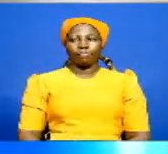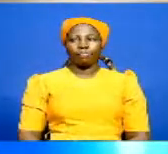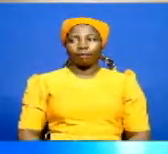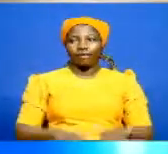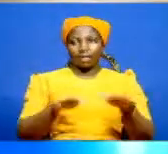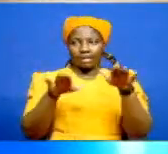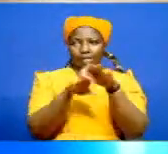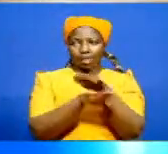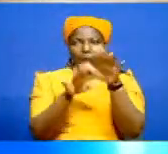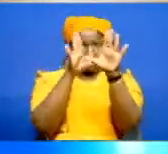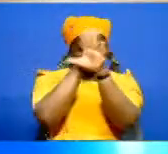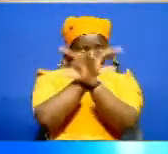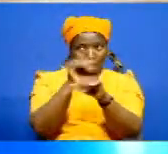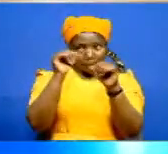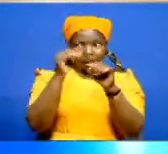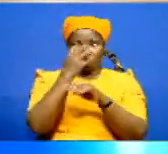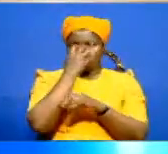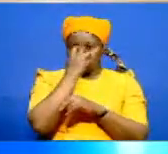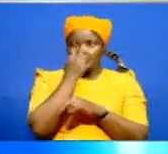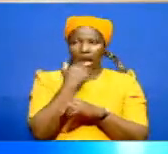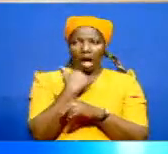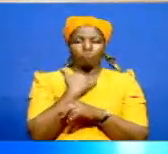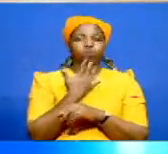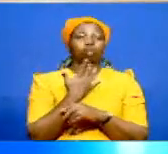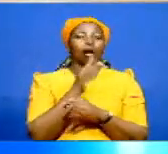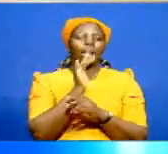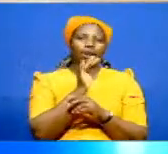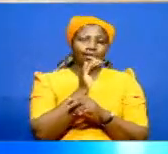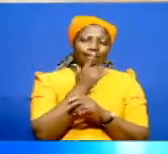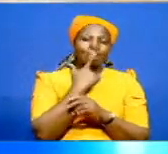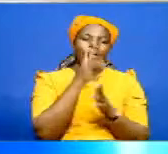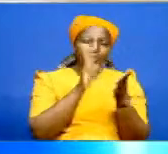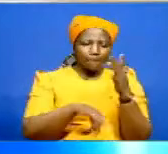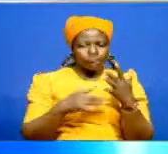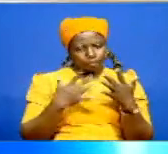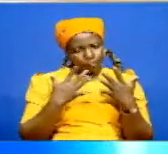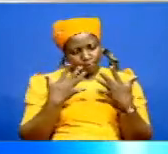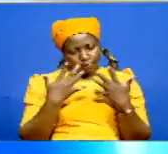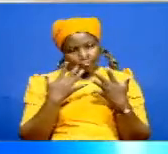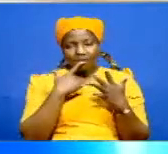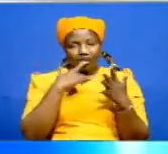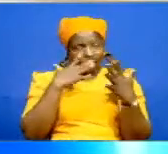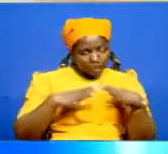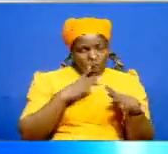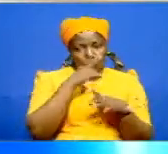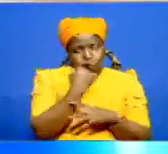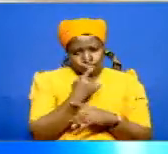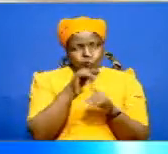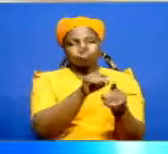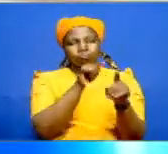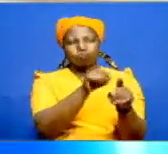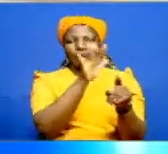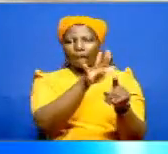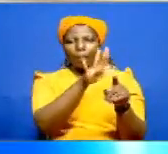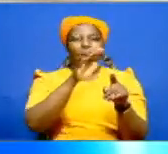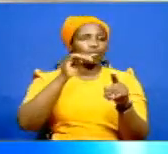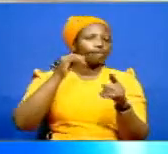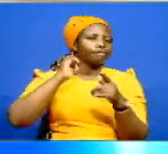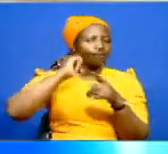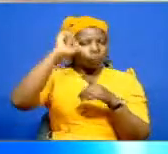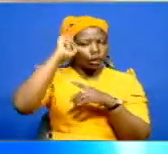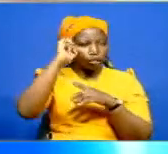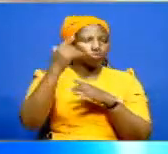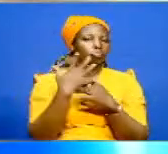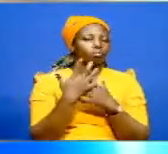Deputy President William Ruto has chided those criticizing his hustler political mantra, accusing them of being insensitive to the plight of